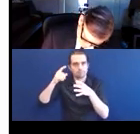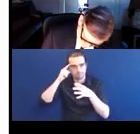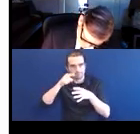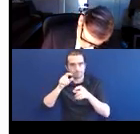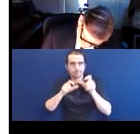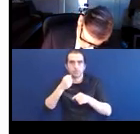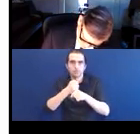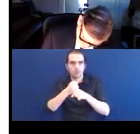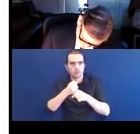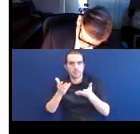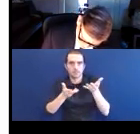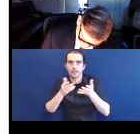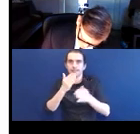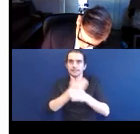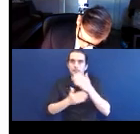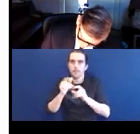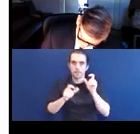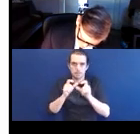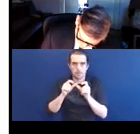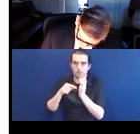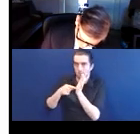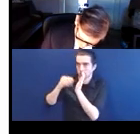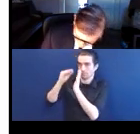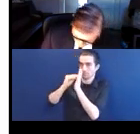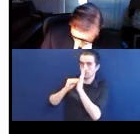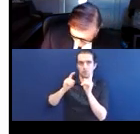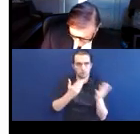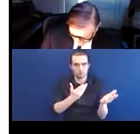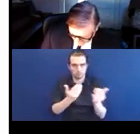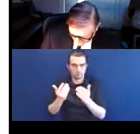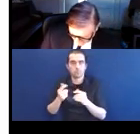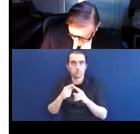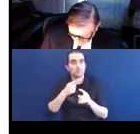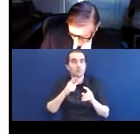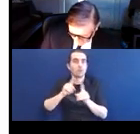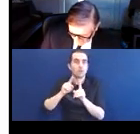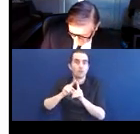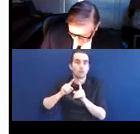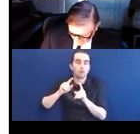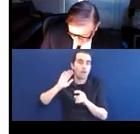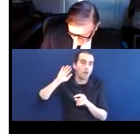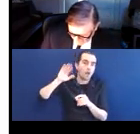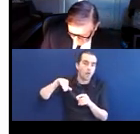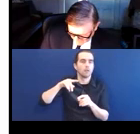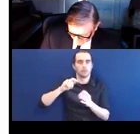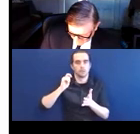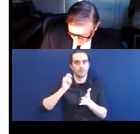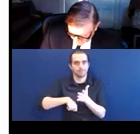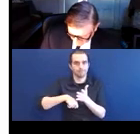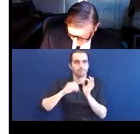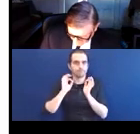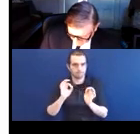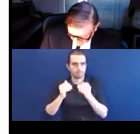Nadia, I have a few examples of how deaf young people have campaigned in a variety of ways through